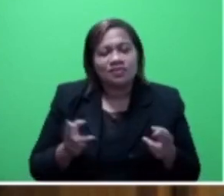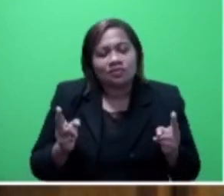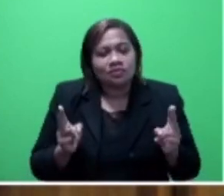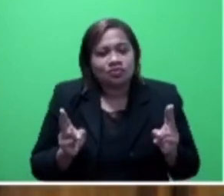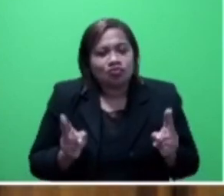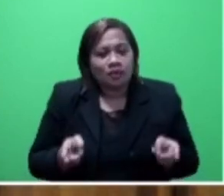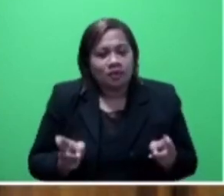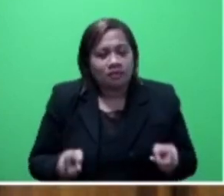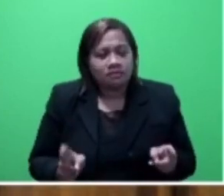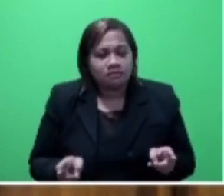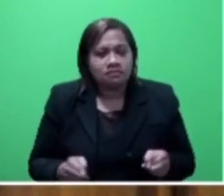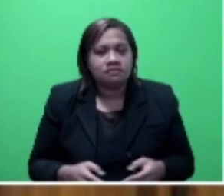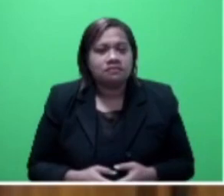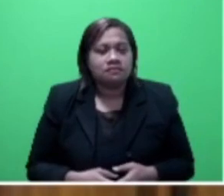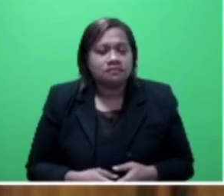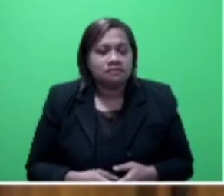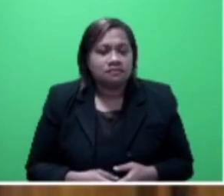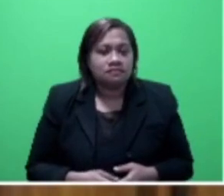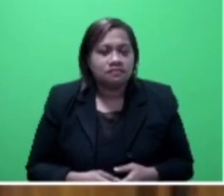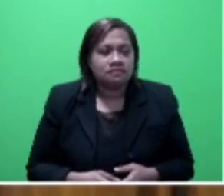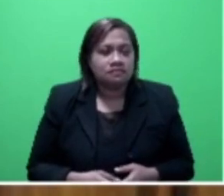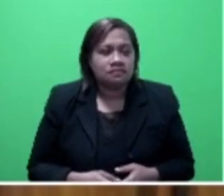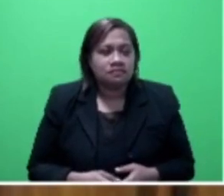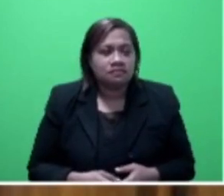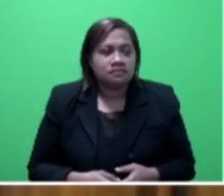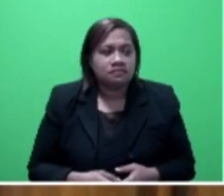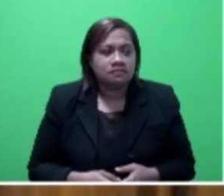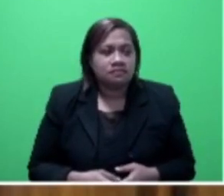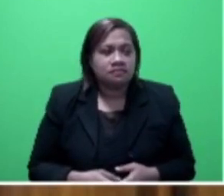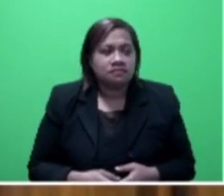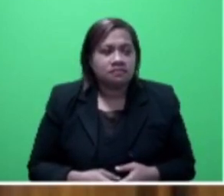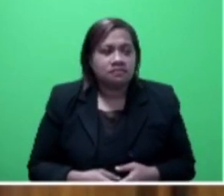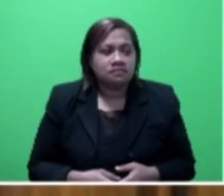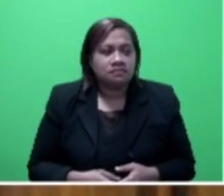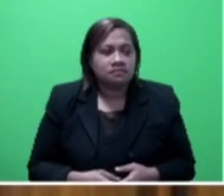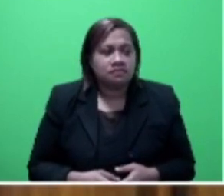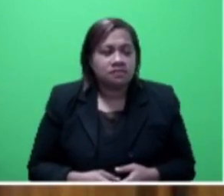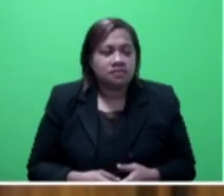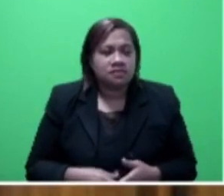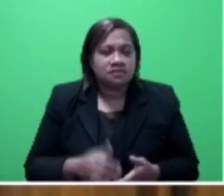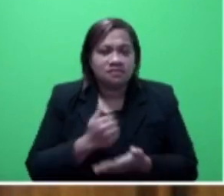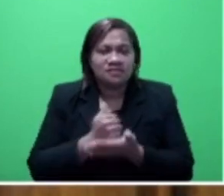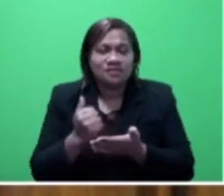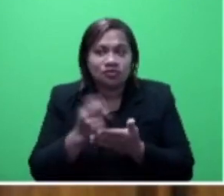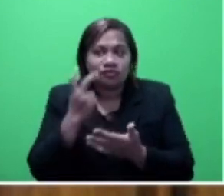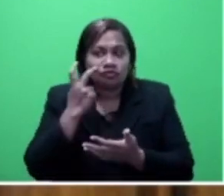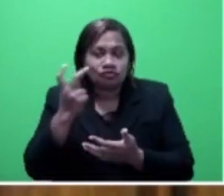with respect to the number of tourists that would arrive in the country.